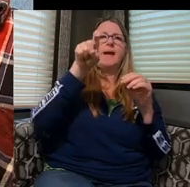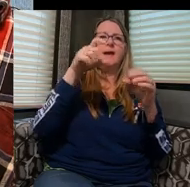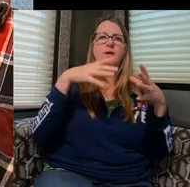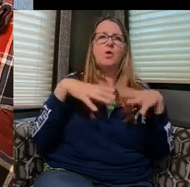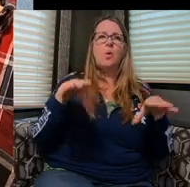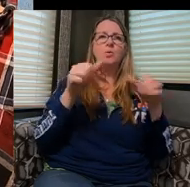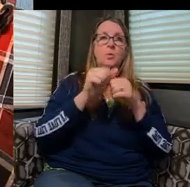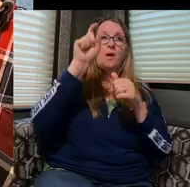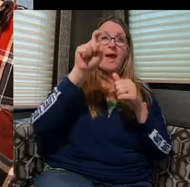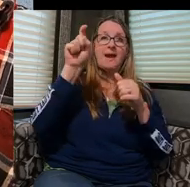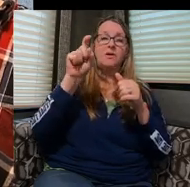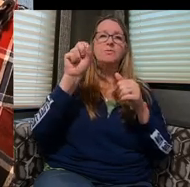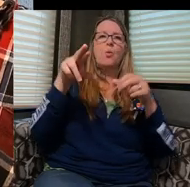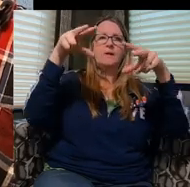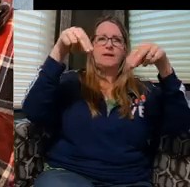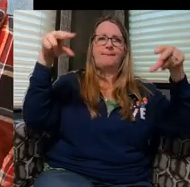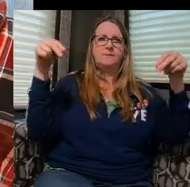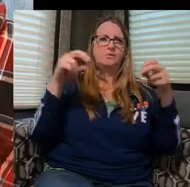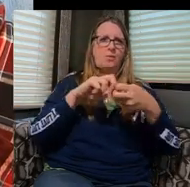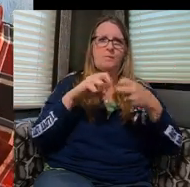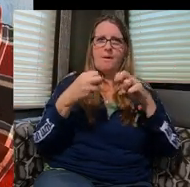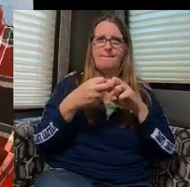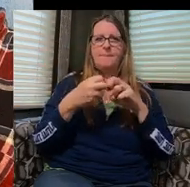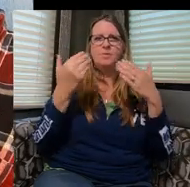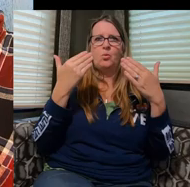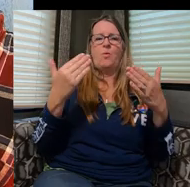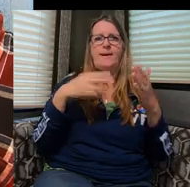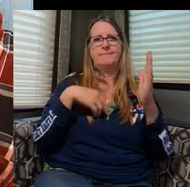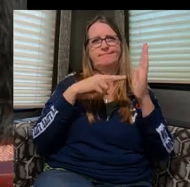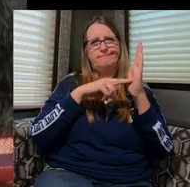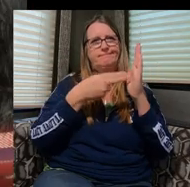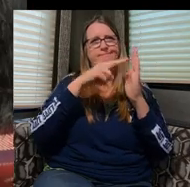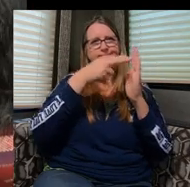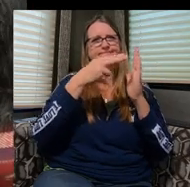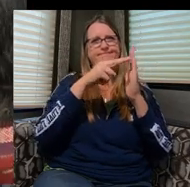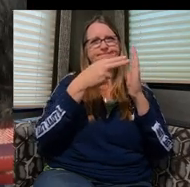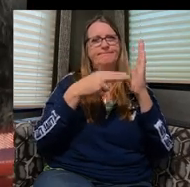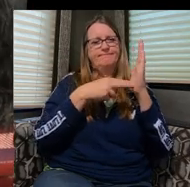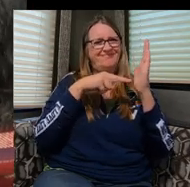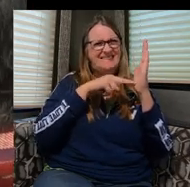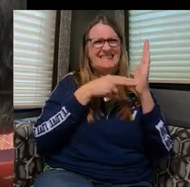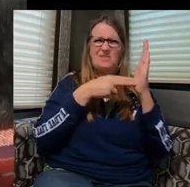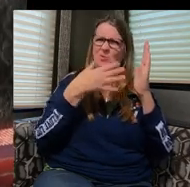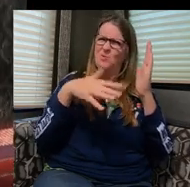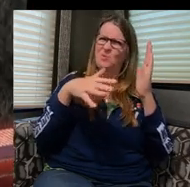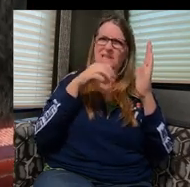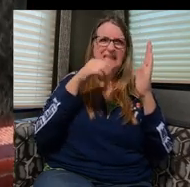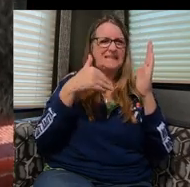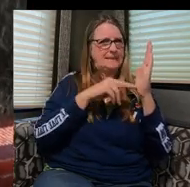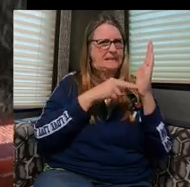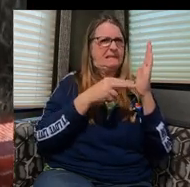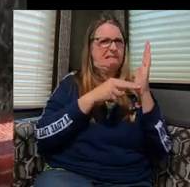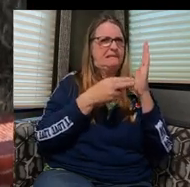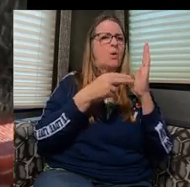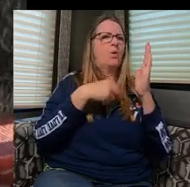hang clothes with hangers or without hangers. It won't be a problem. So let's hang this thing. The perfect one. Oh, these don't go in